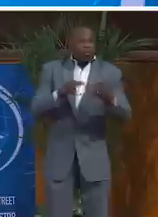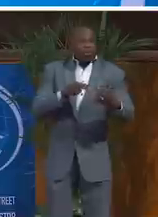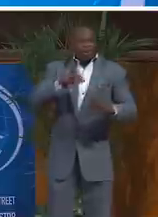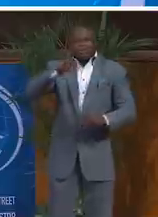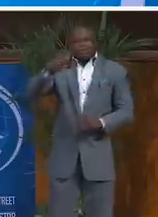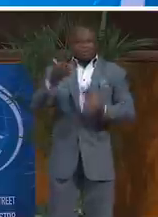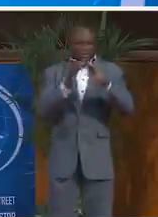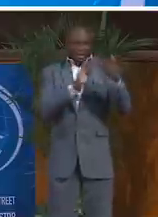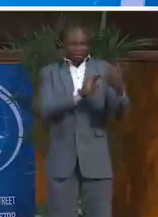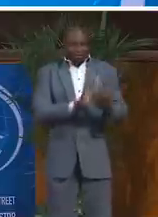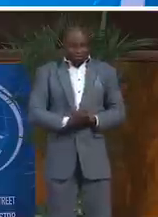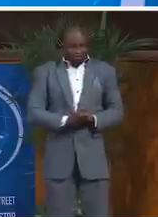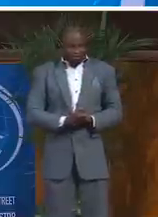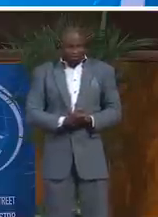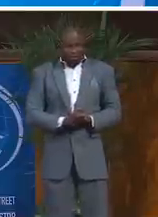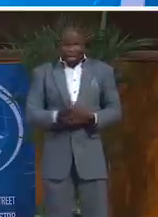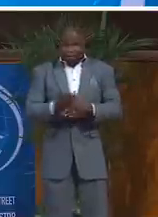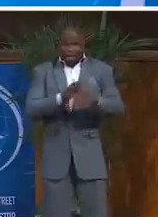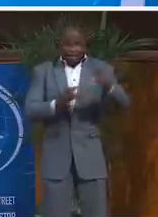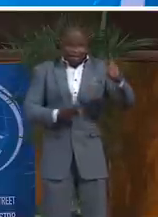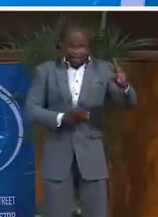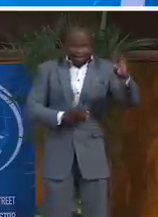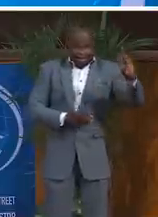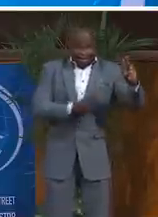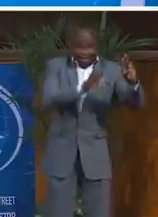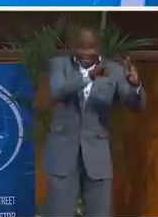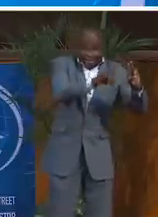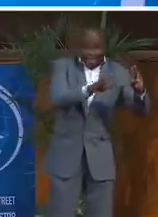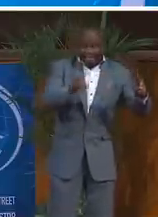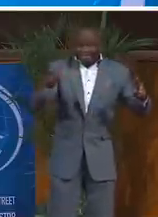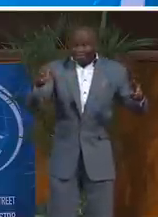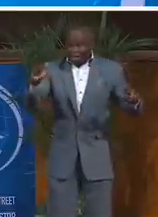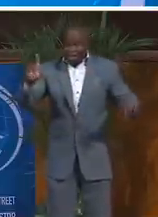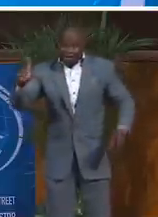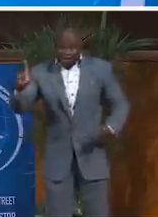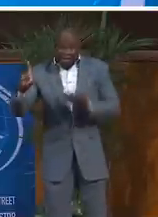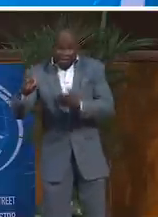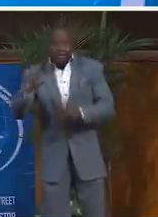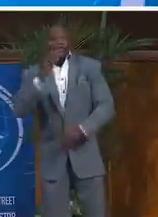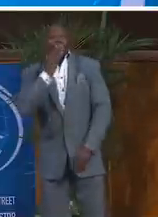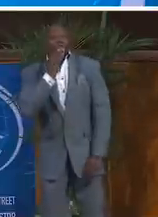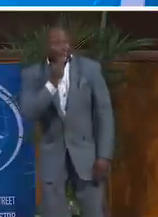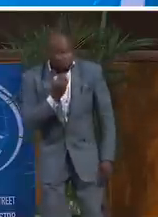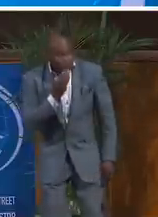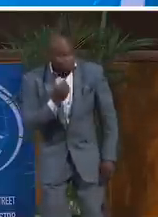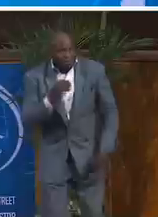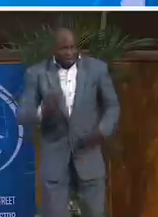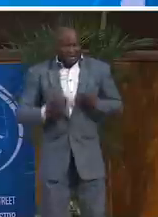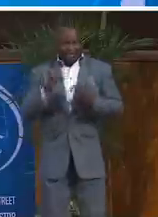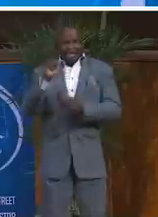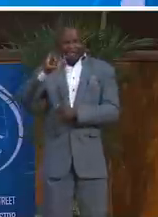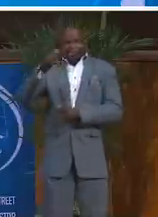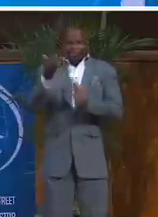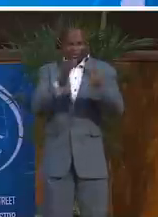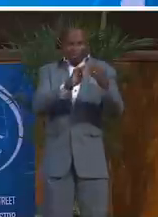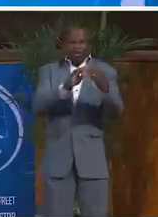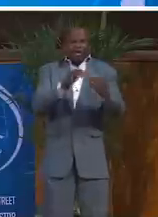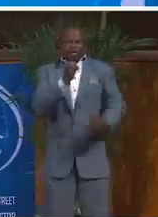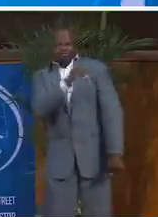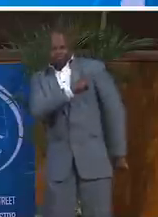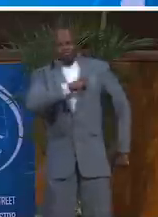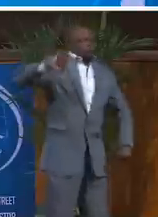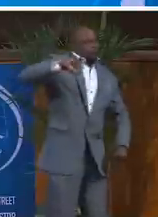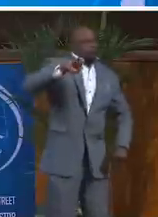Jerusalem. Between 66 and 70 AD, the Jews in Jerusalem revolted against Roman